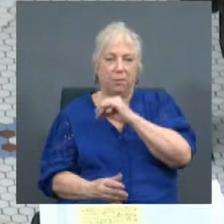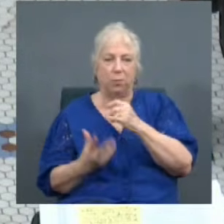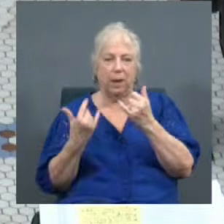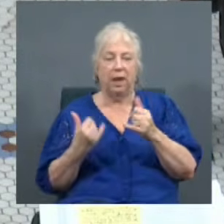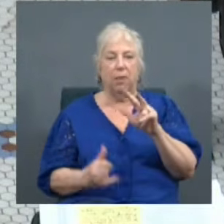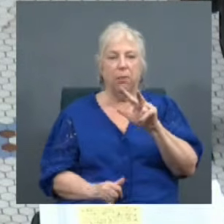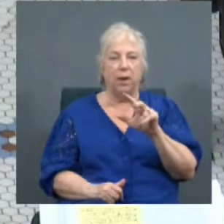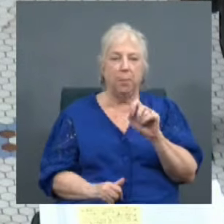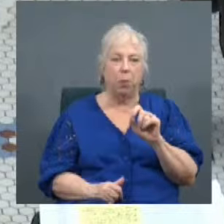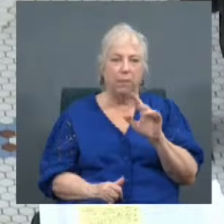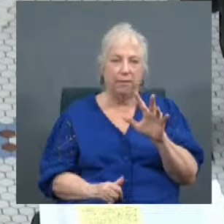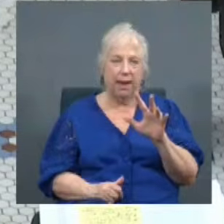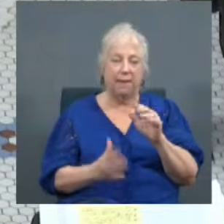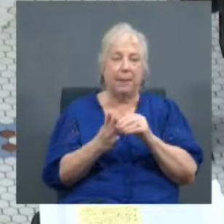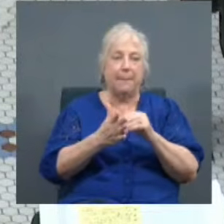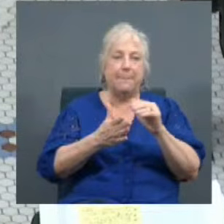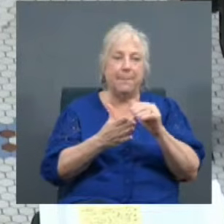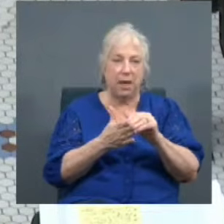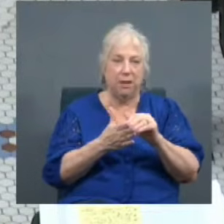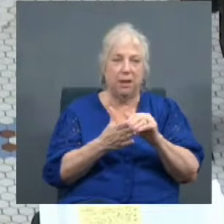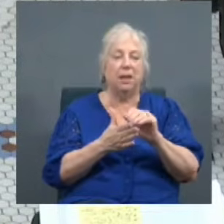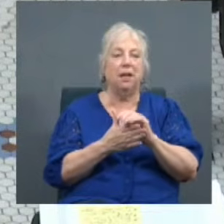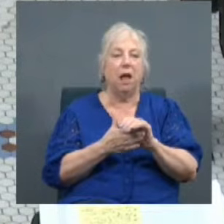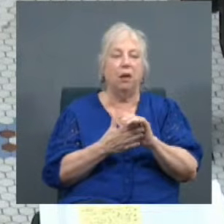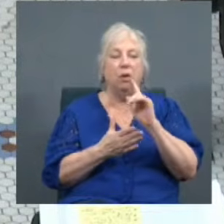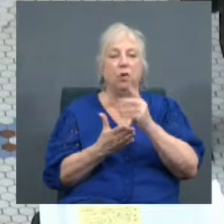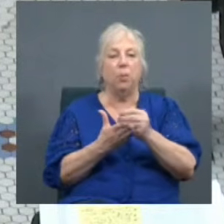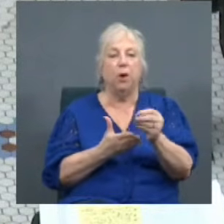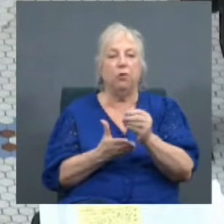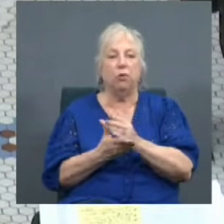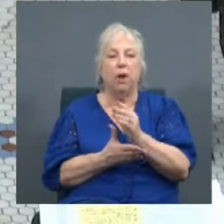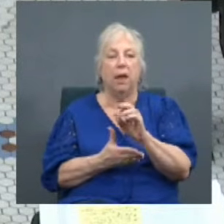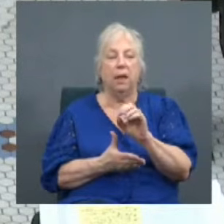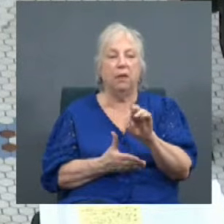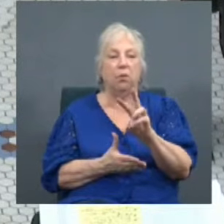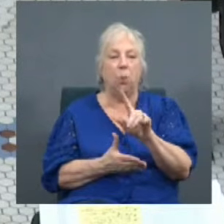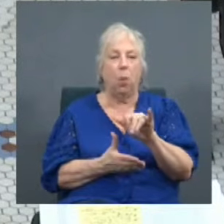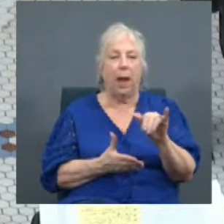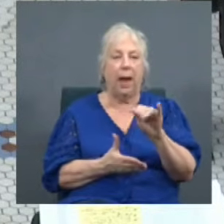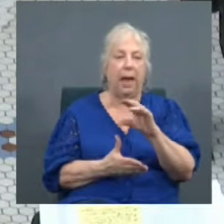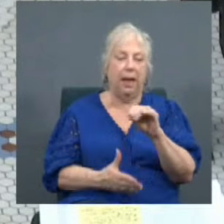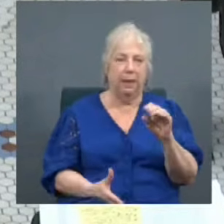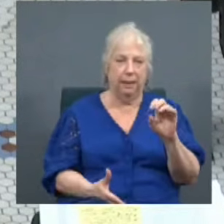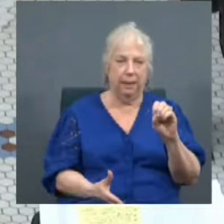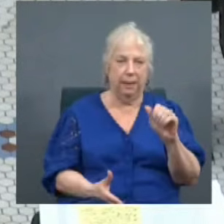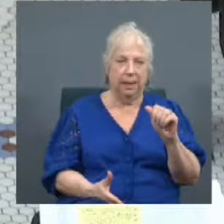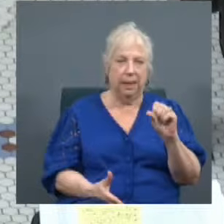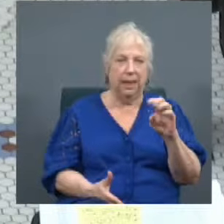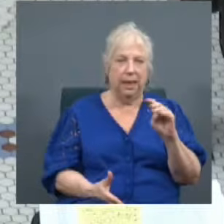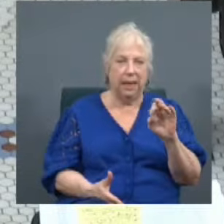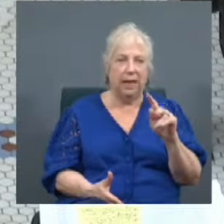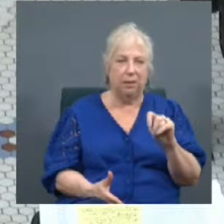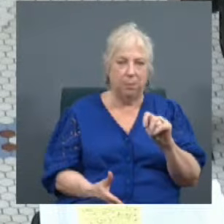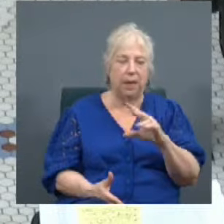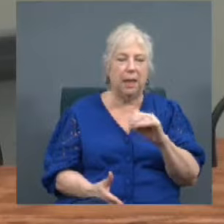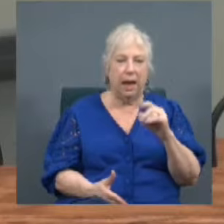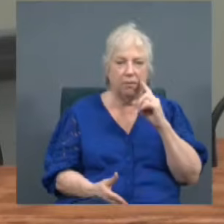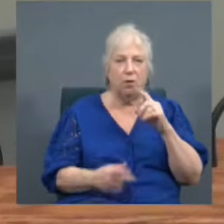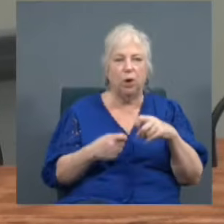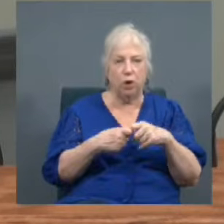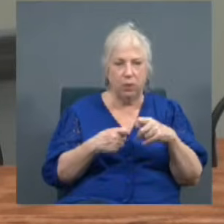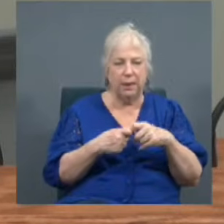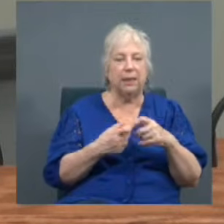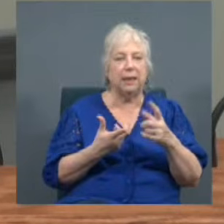is $3.5 million for purchase of right-of-way and easements and any kind of utility accommodations.